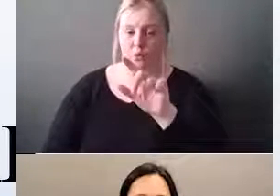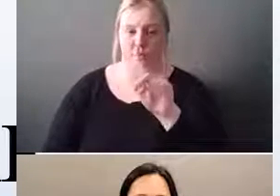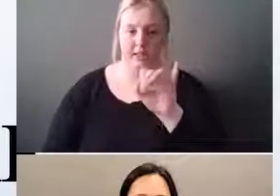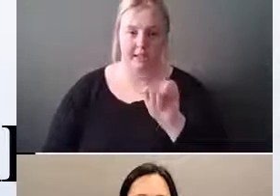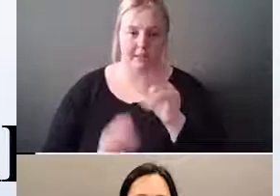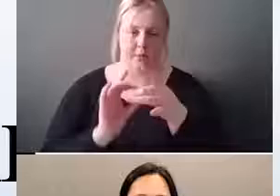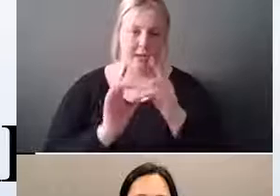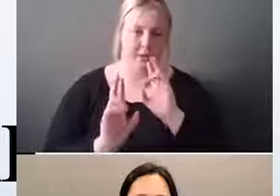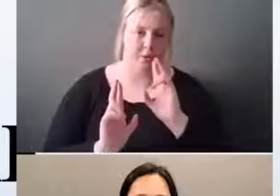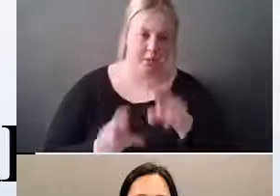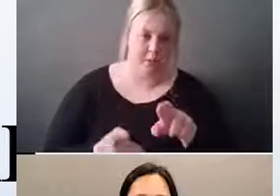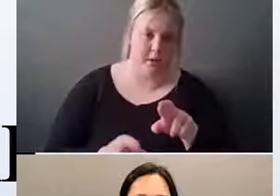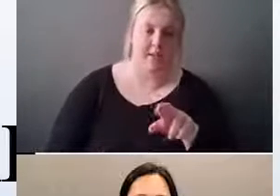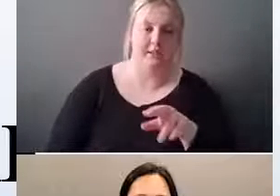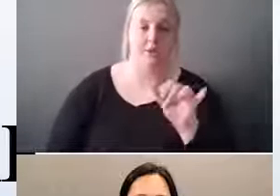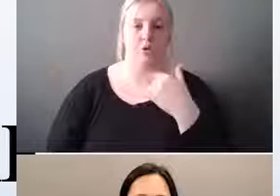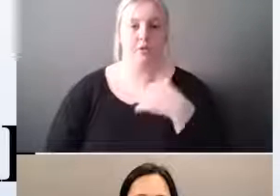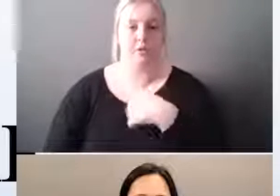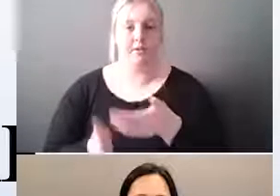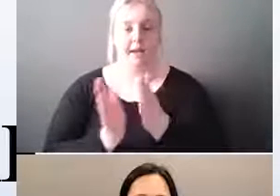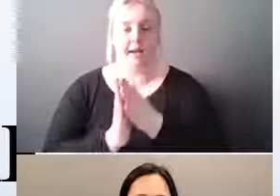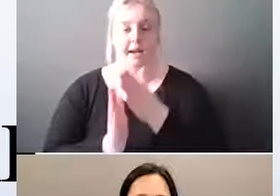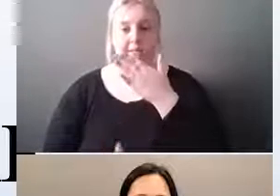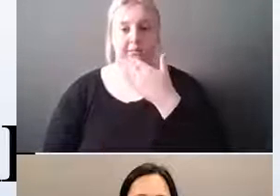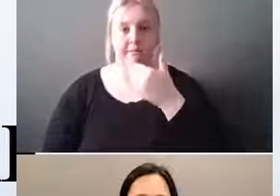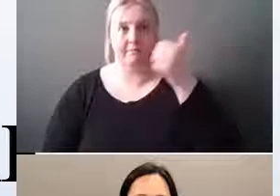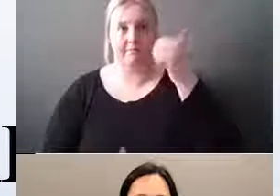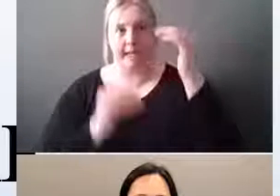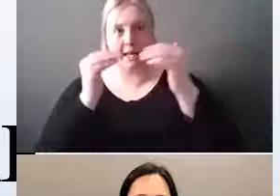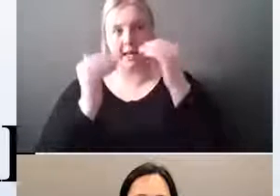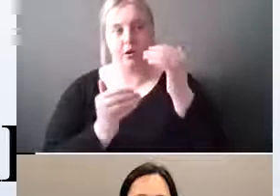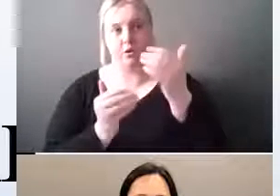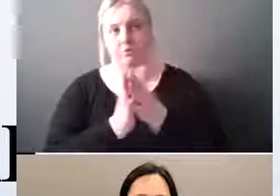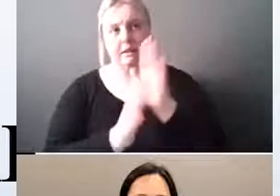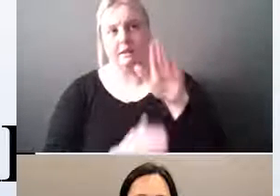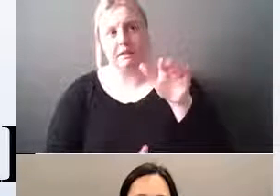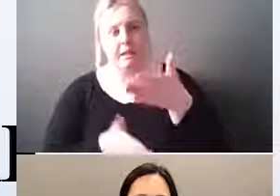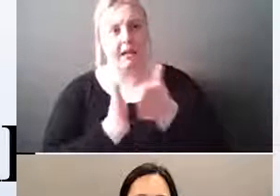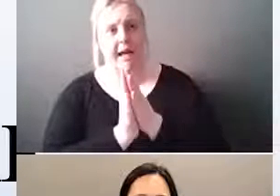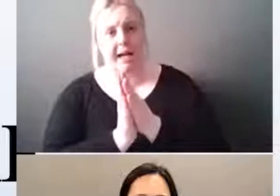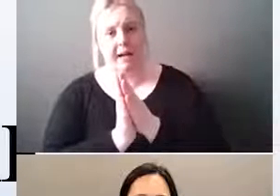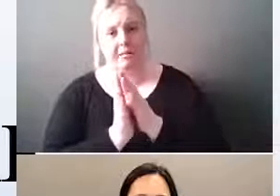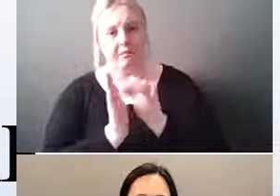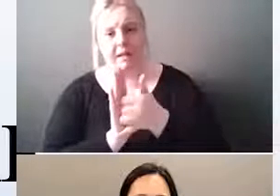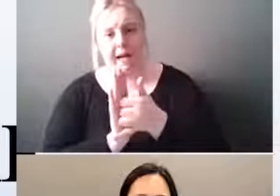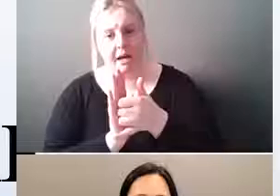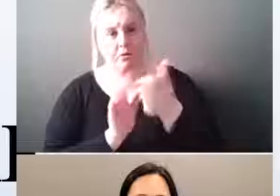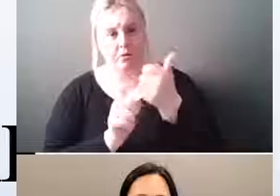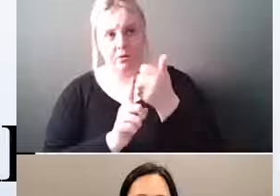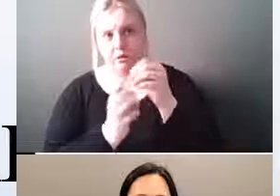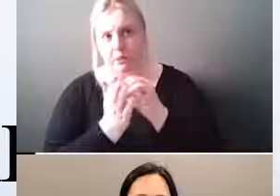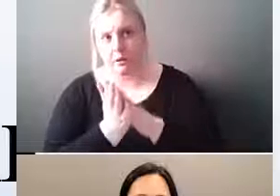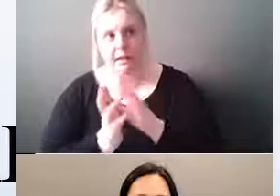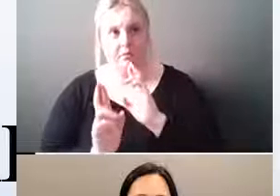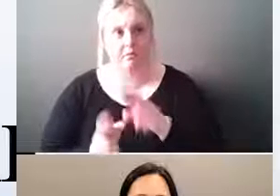in the survey. We asked the older adults themselves, how would you like to report bullying behaviors if they are happening